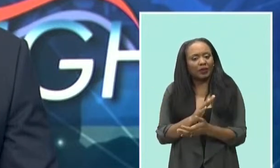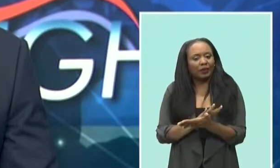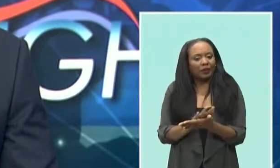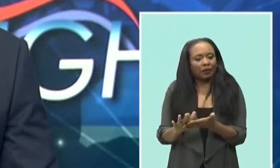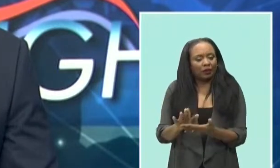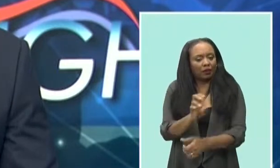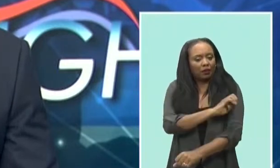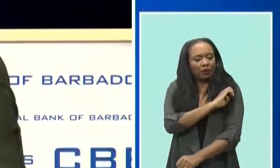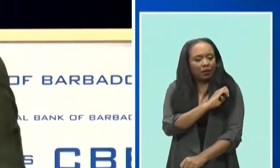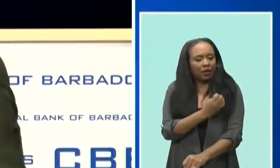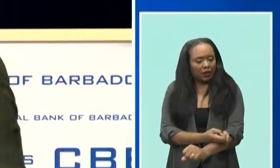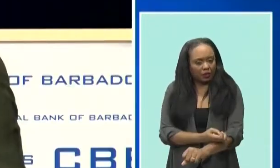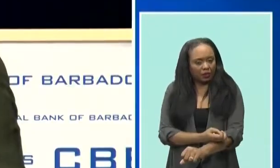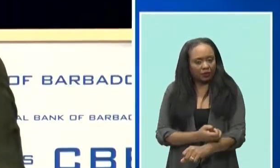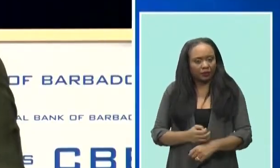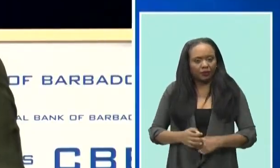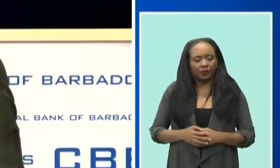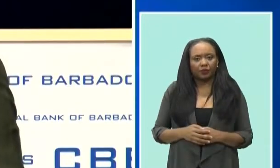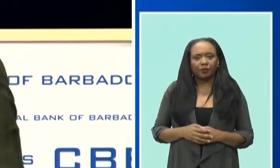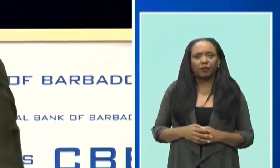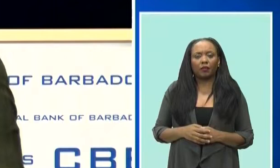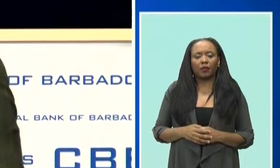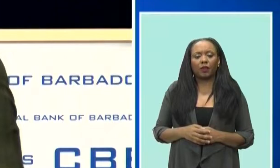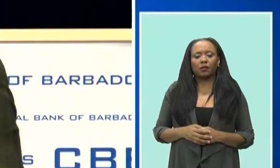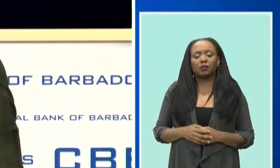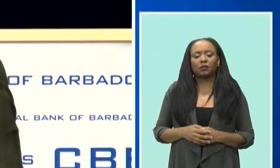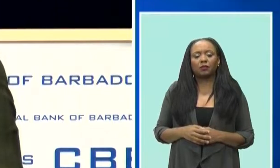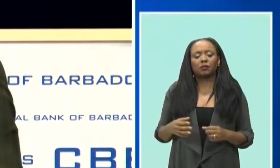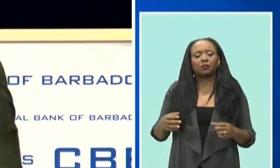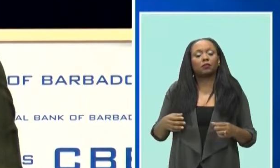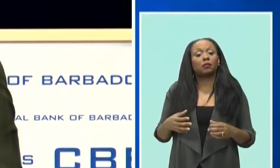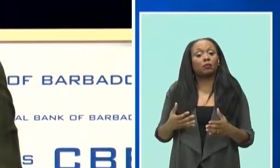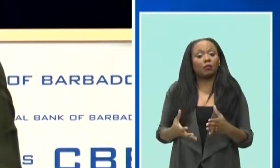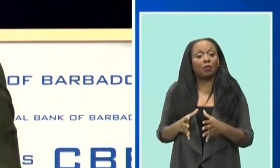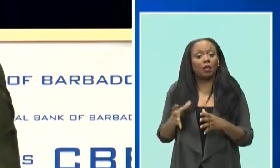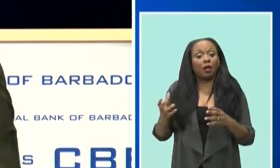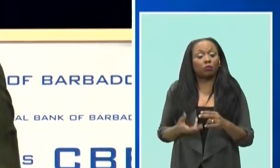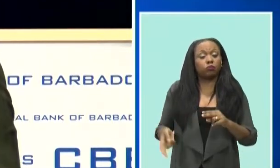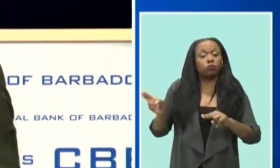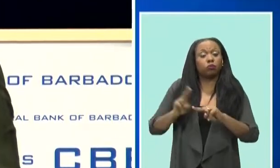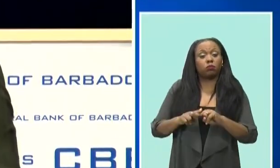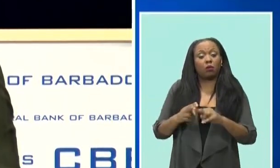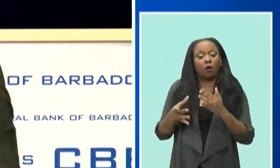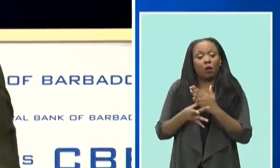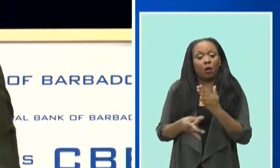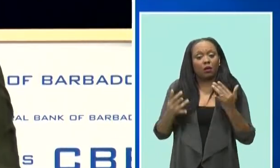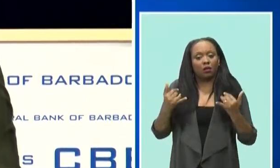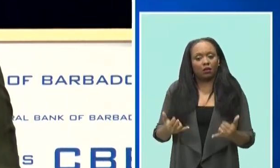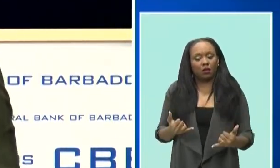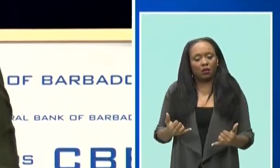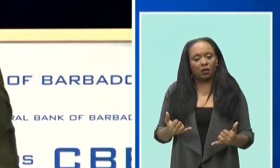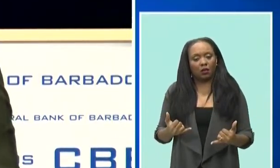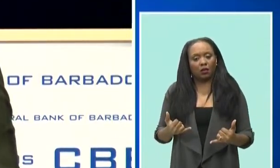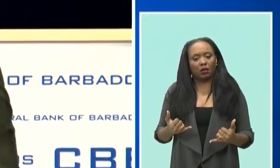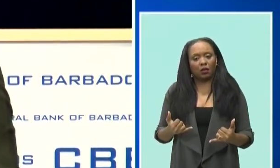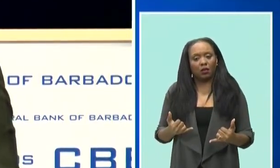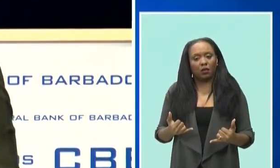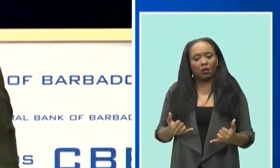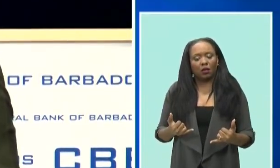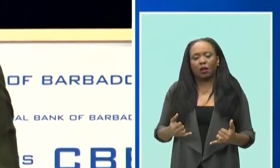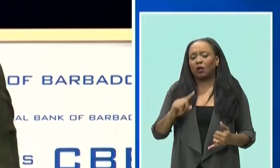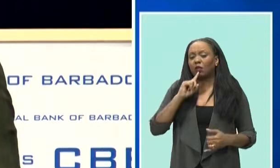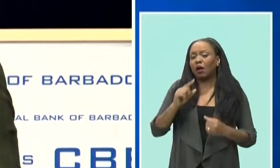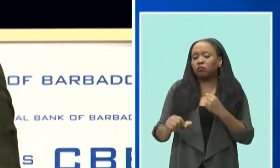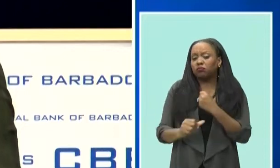sources. Significant increases in the price of oil now that we are stabilizing the economy represent a distinct downside